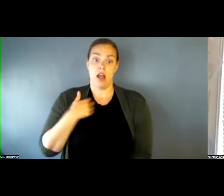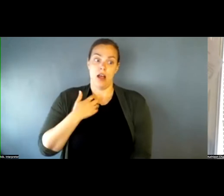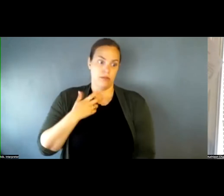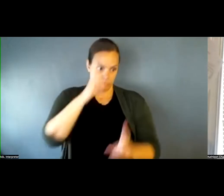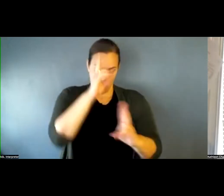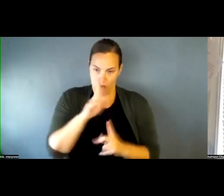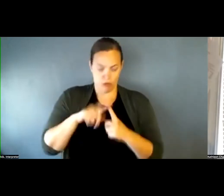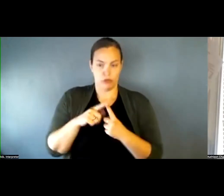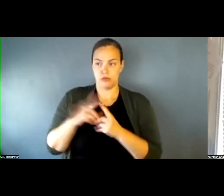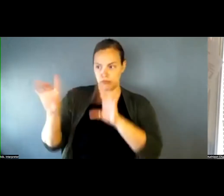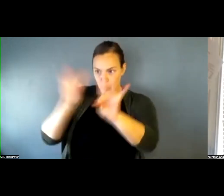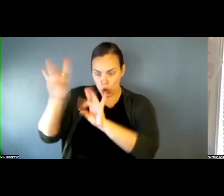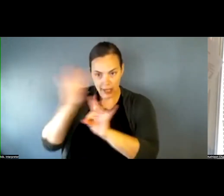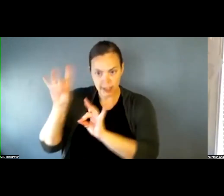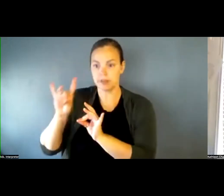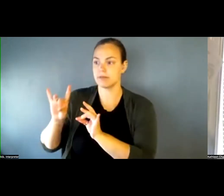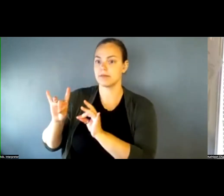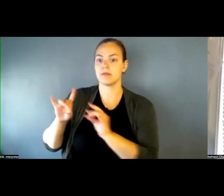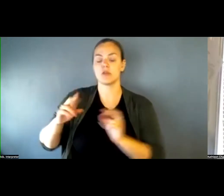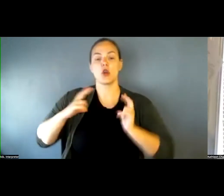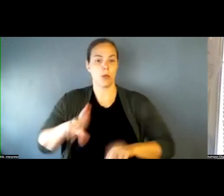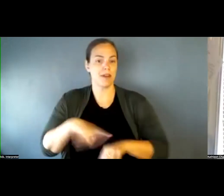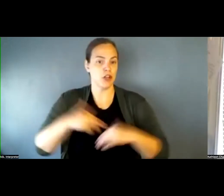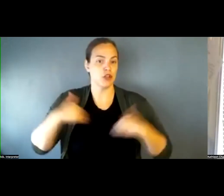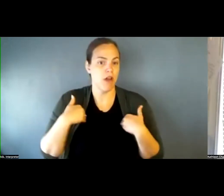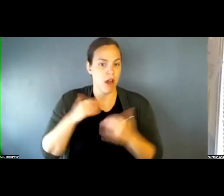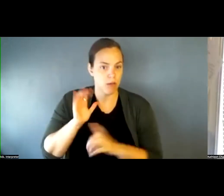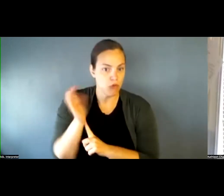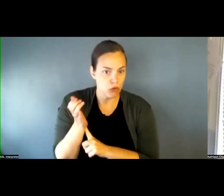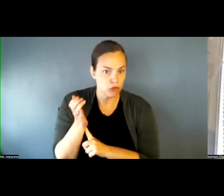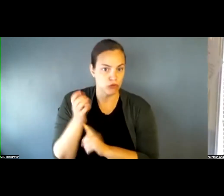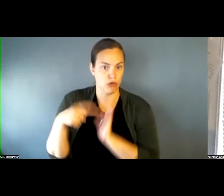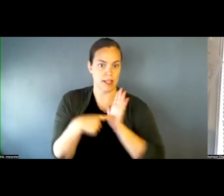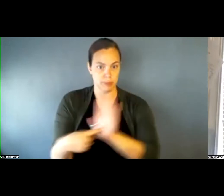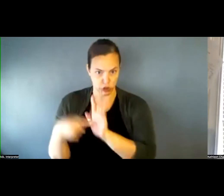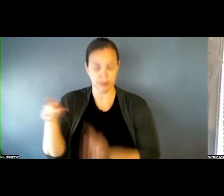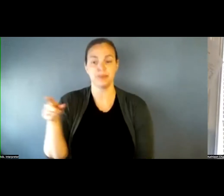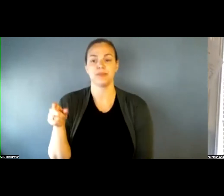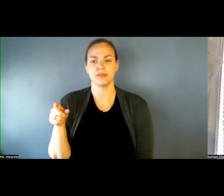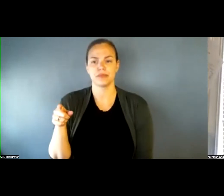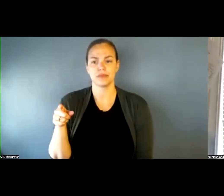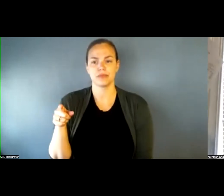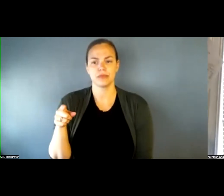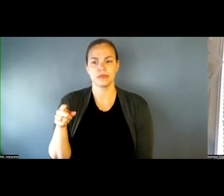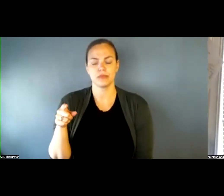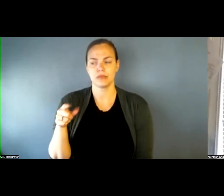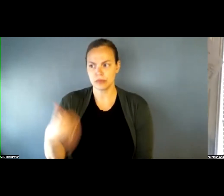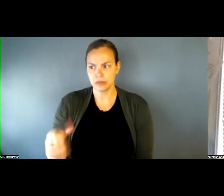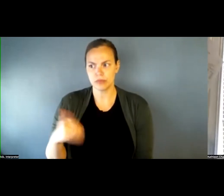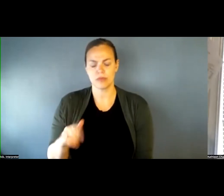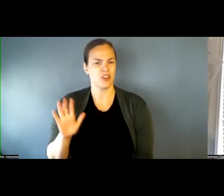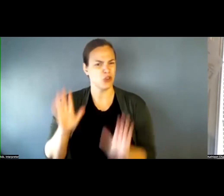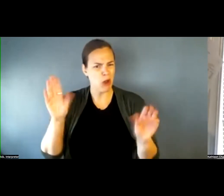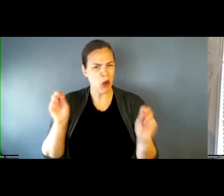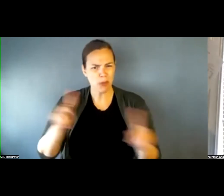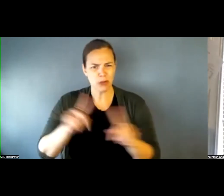curating the Human Nature, Animal Culture exhibition. And it was a really great way of engaging with the collection. If you haven't seen